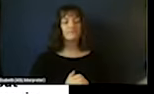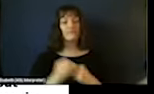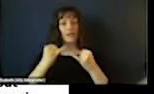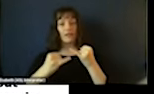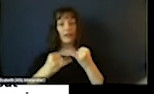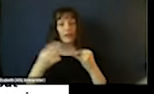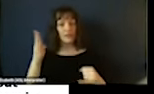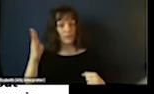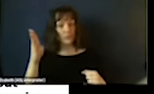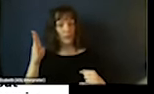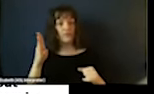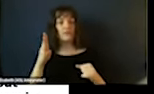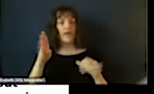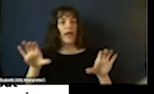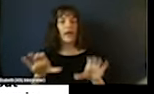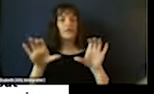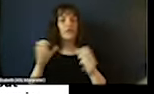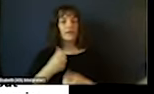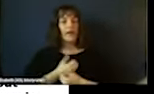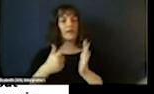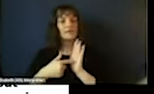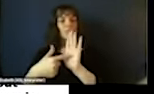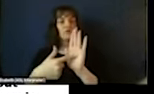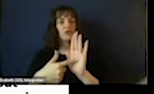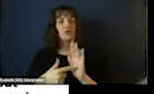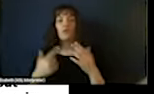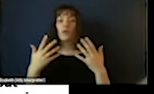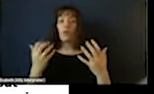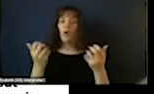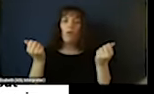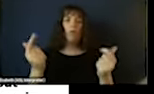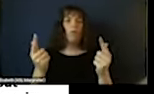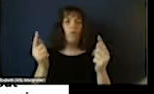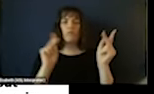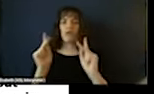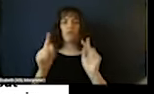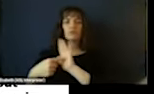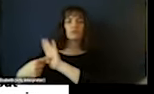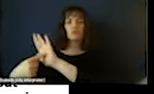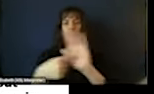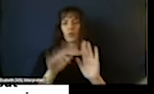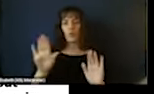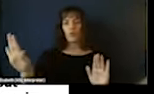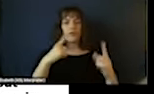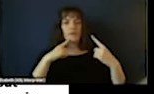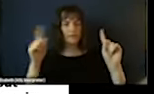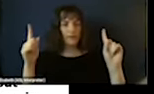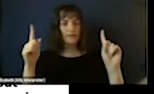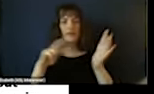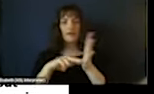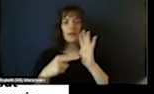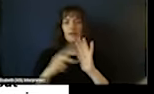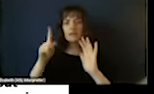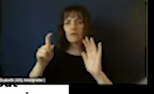Here you want to give all individuals a chance to show their success. This requires close examination of a task's or